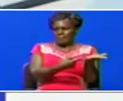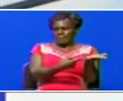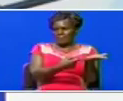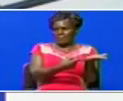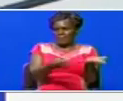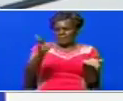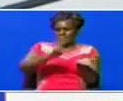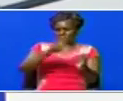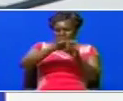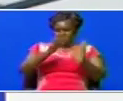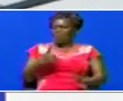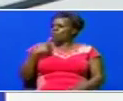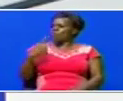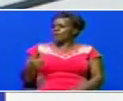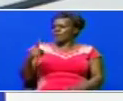Registered voters,